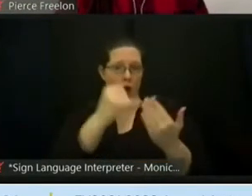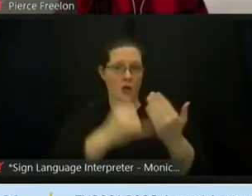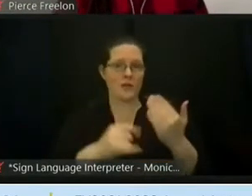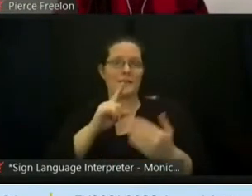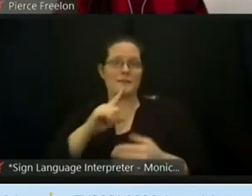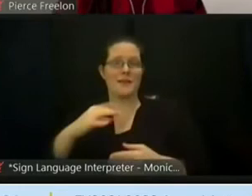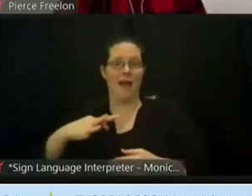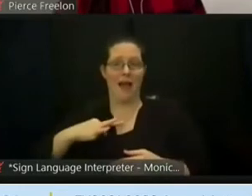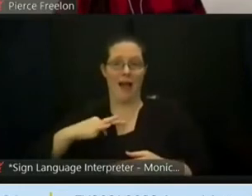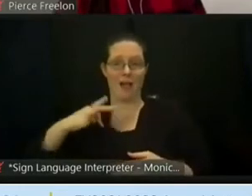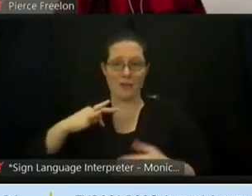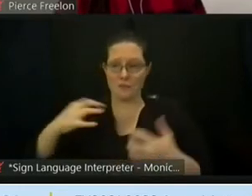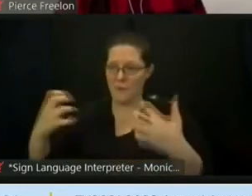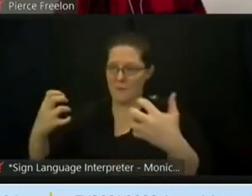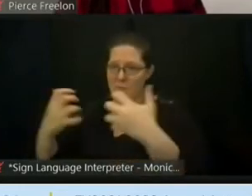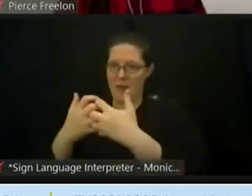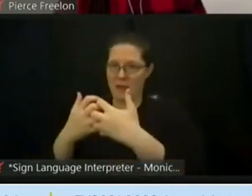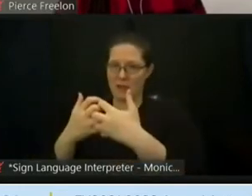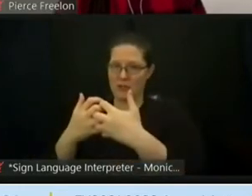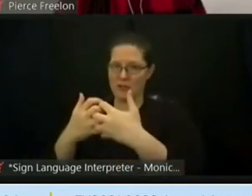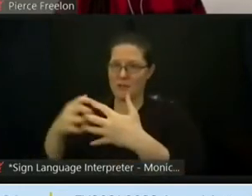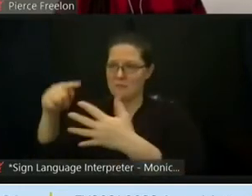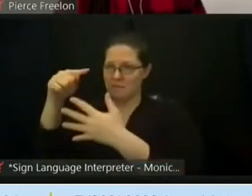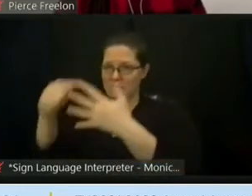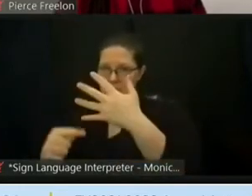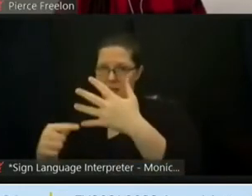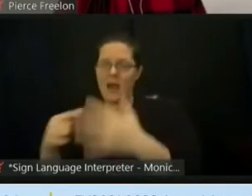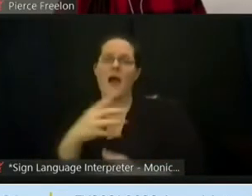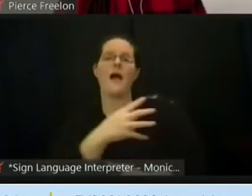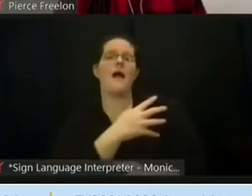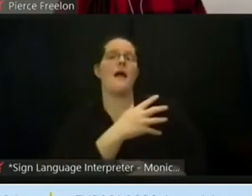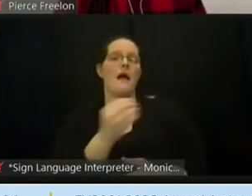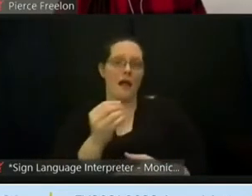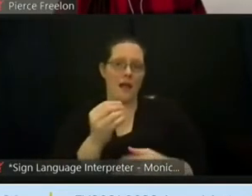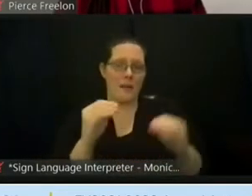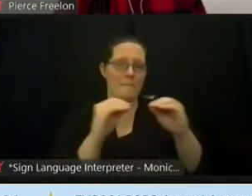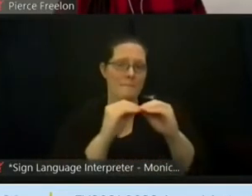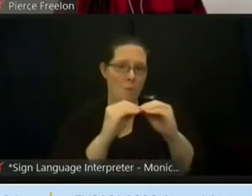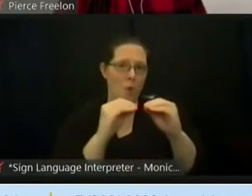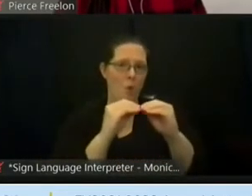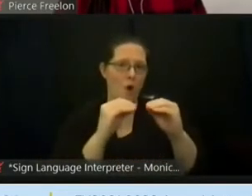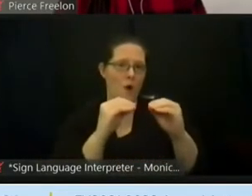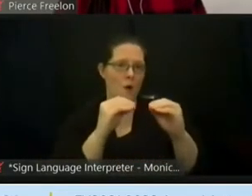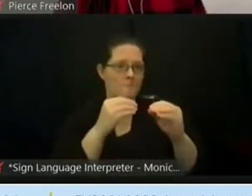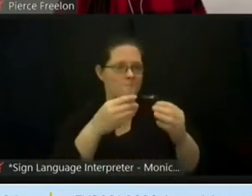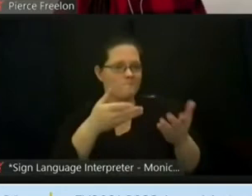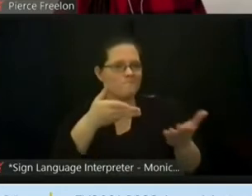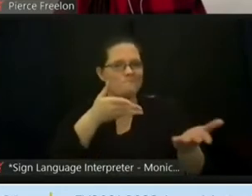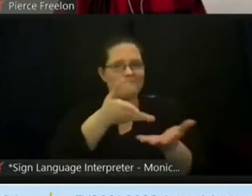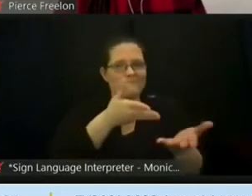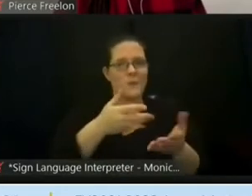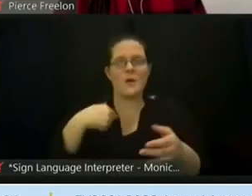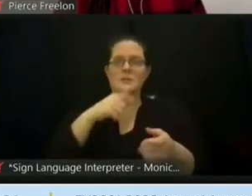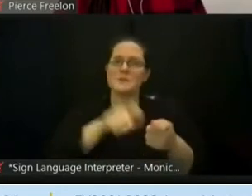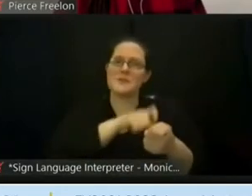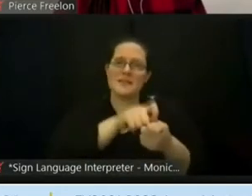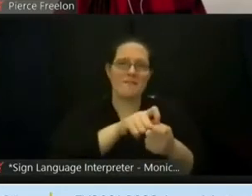and the look at the program area. So it's a little bit more general, more specific than just using